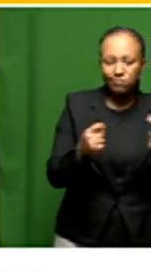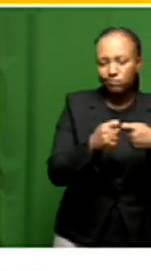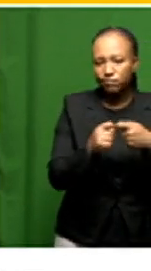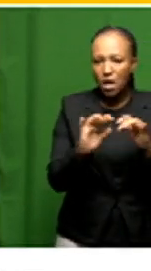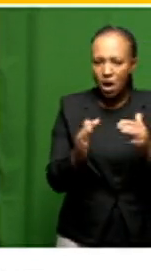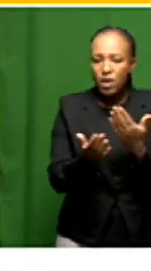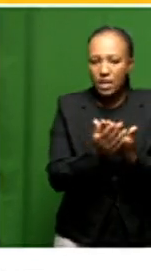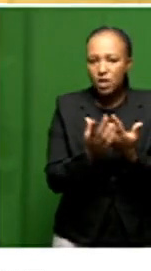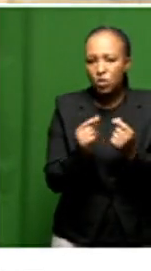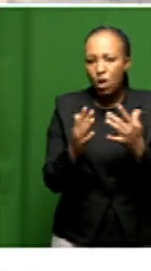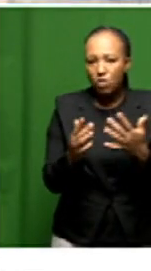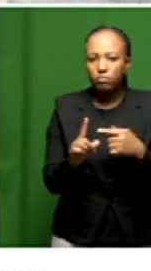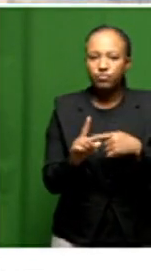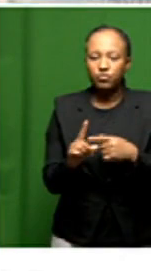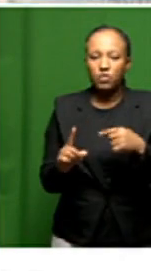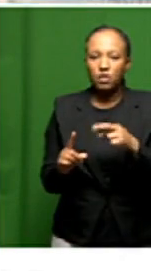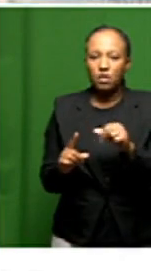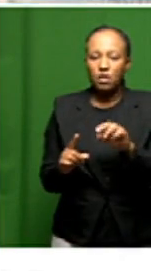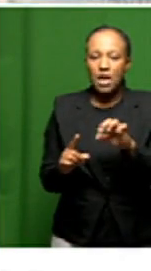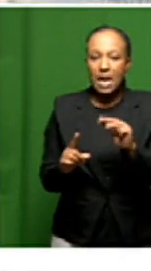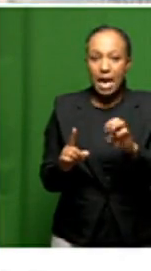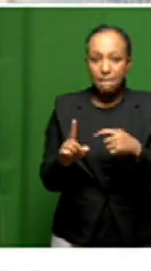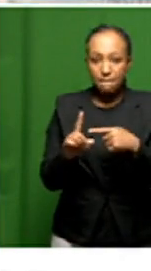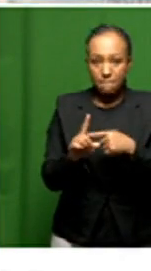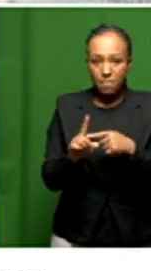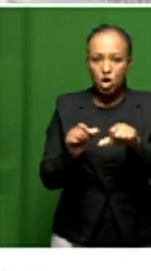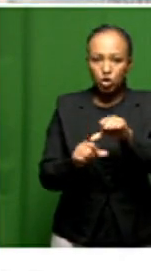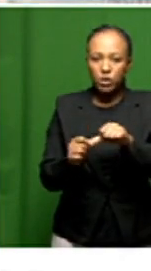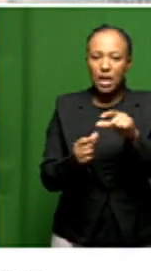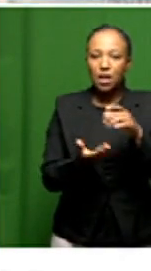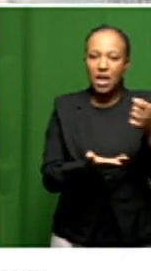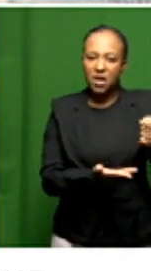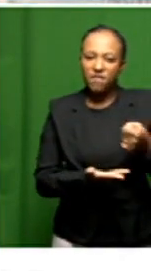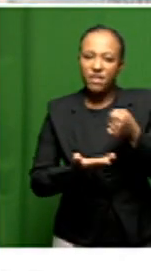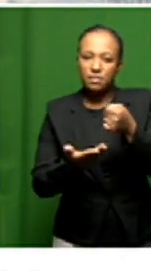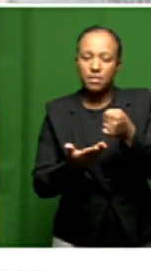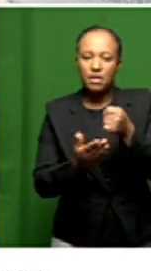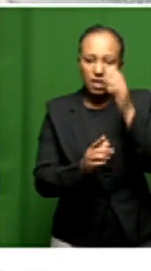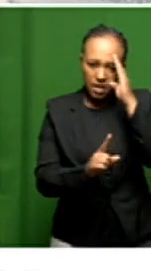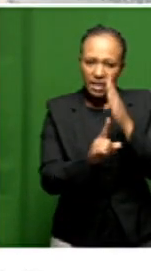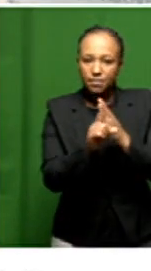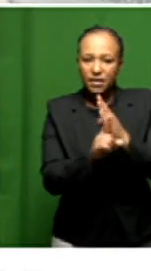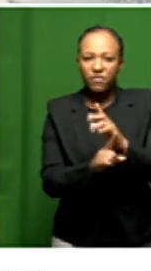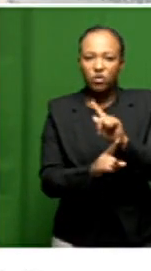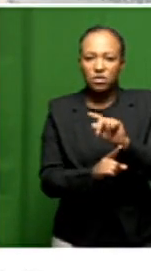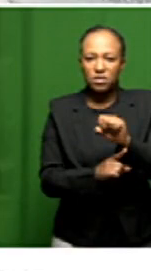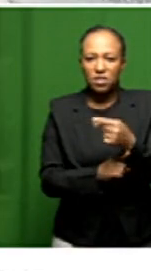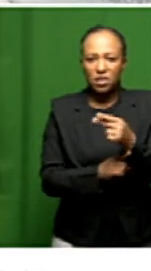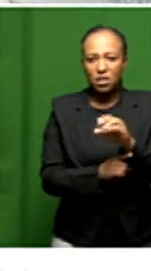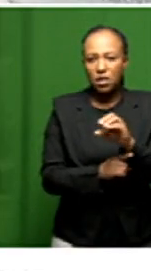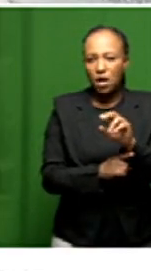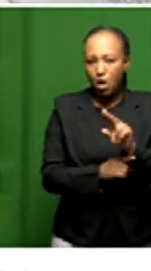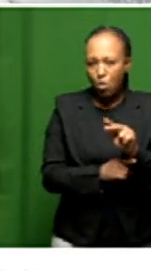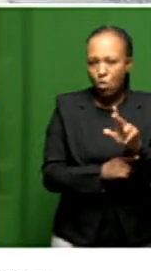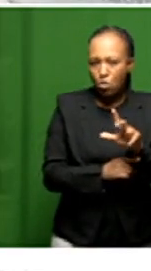made, we're joined by Graeme Wilkinson, who's a social investment specialist at Tshikululu Social Investments. Good to have you, Graeme. Thanks for joining